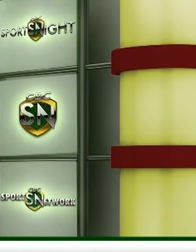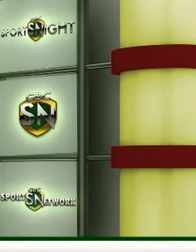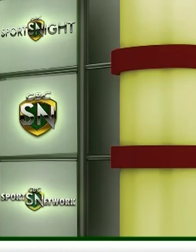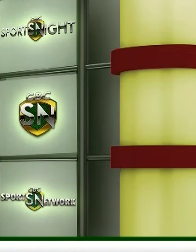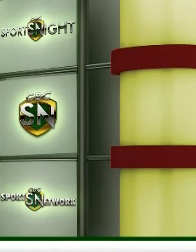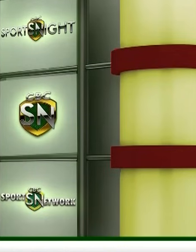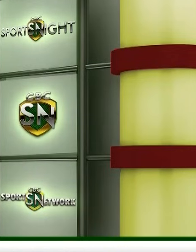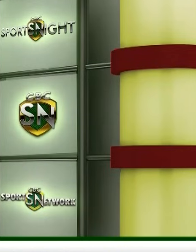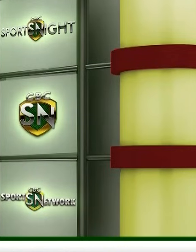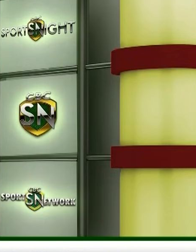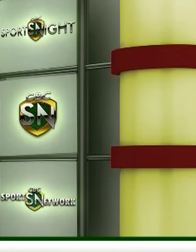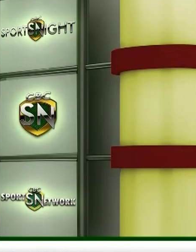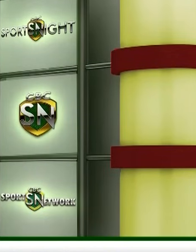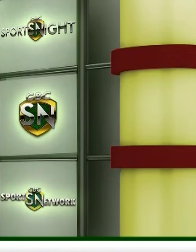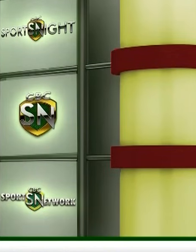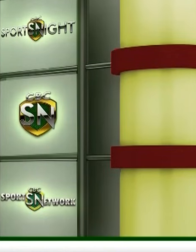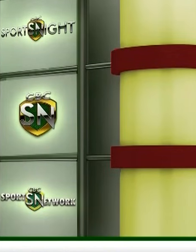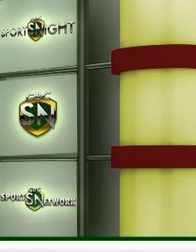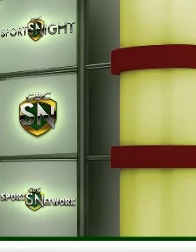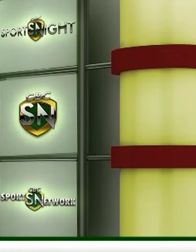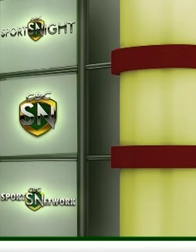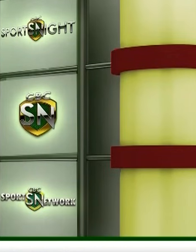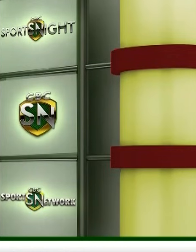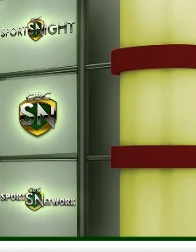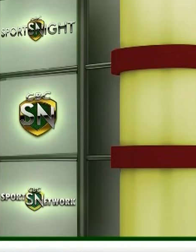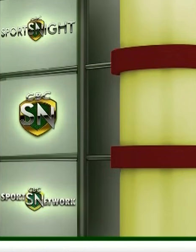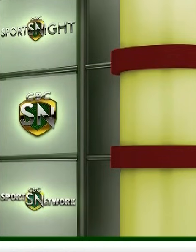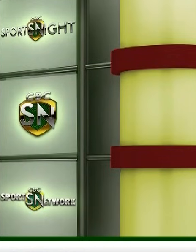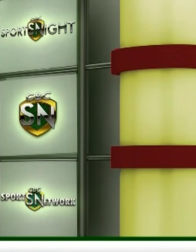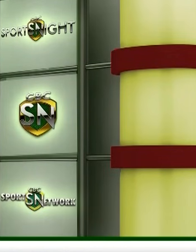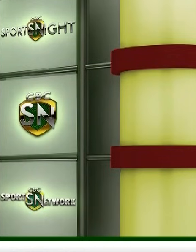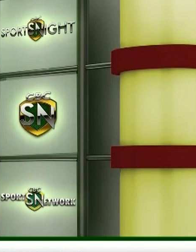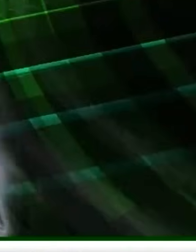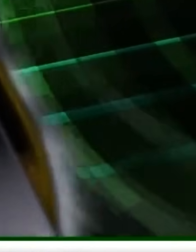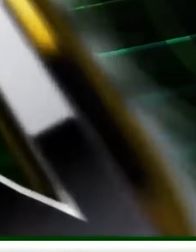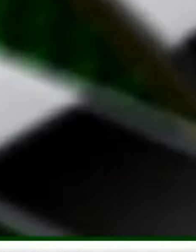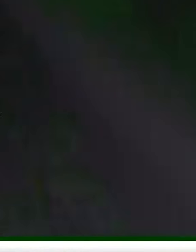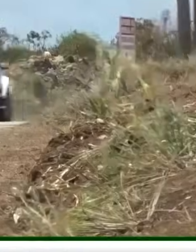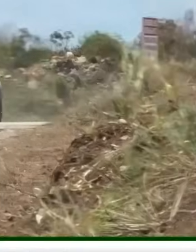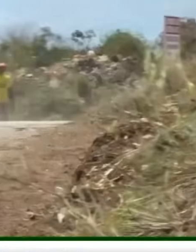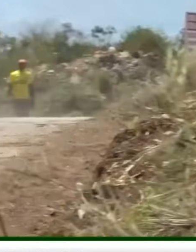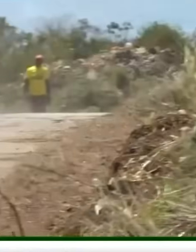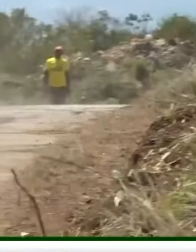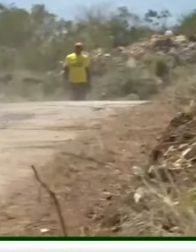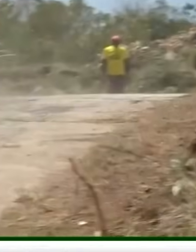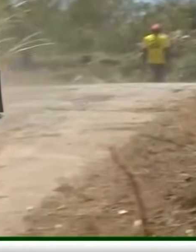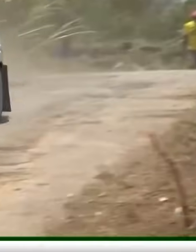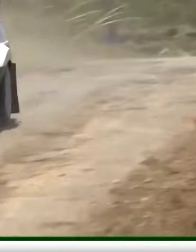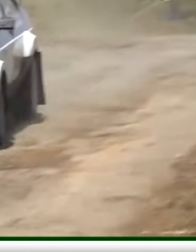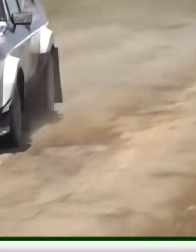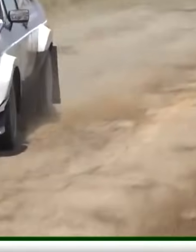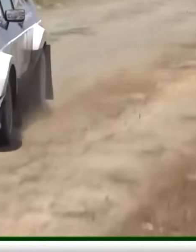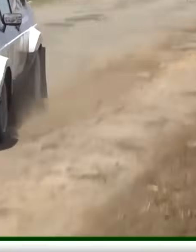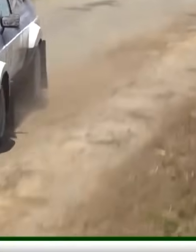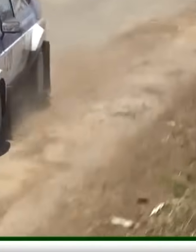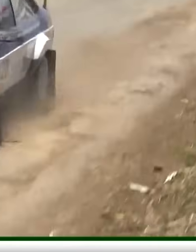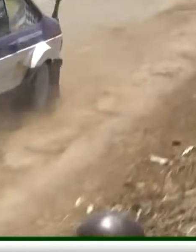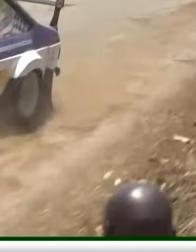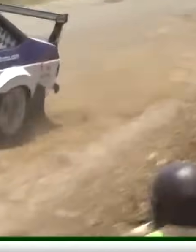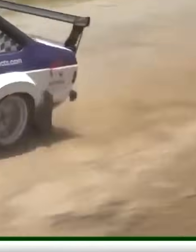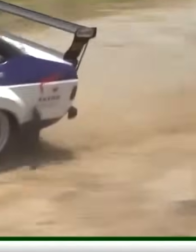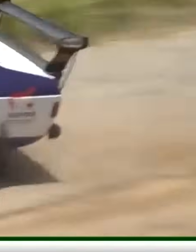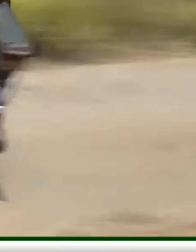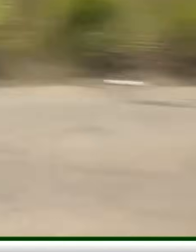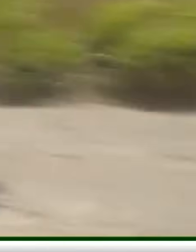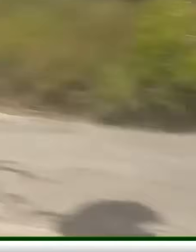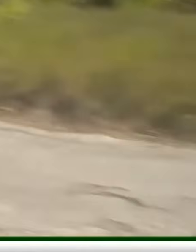Caribbean. CBC's Amore Mley was there. A whopping 126 crews